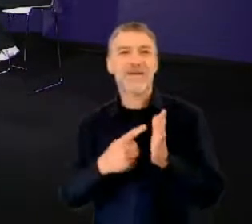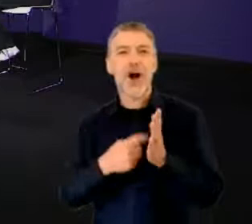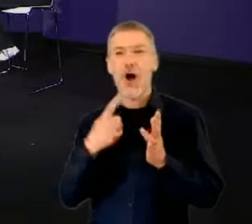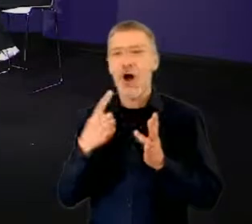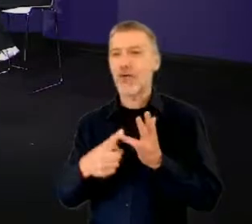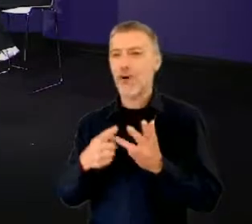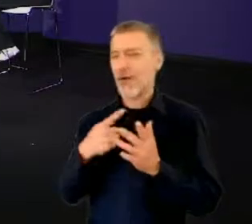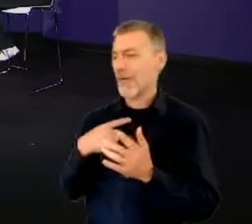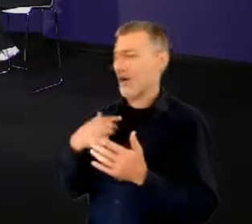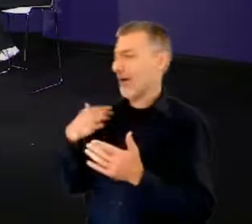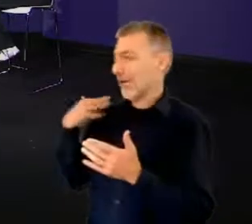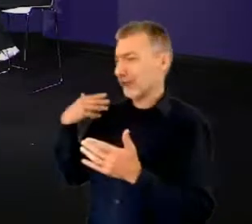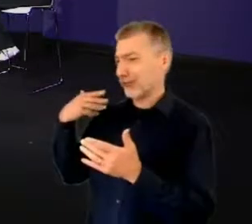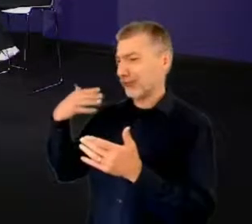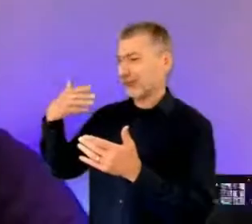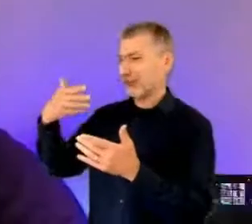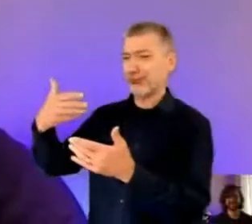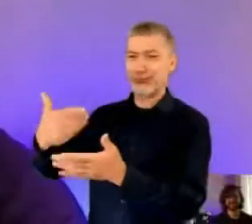years, haven't we?